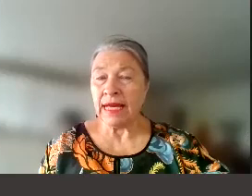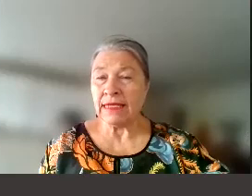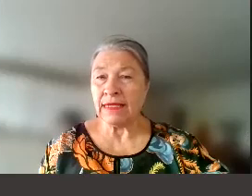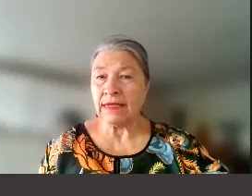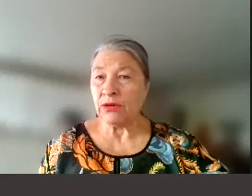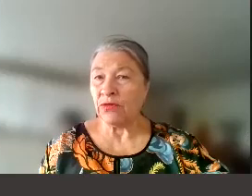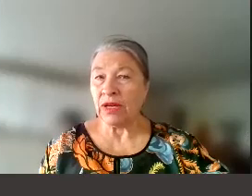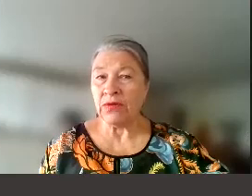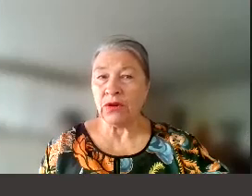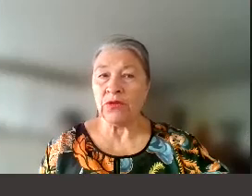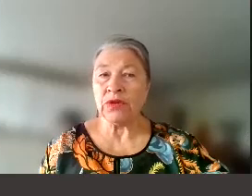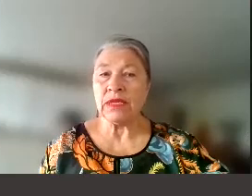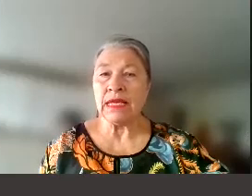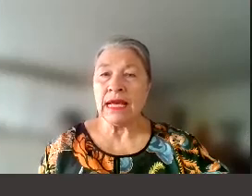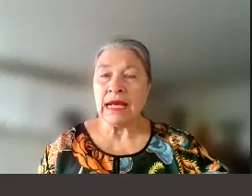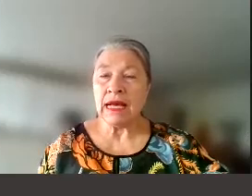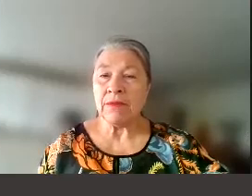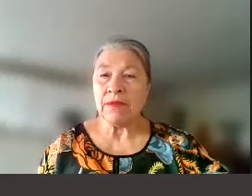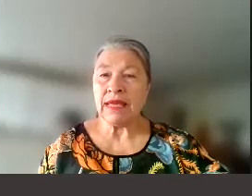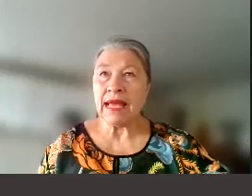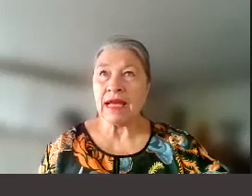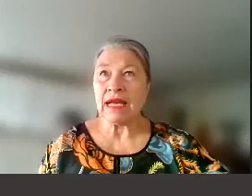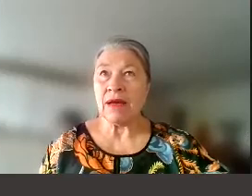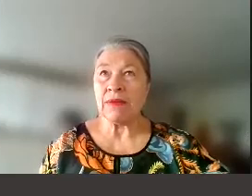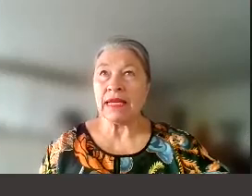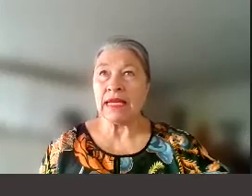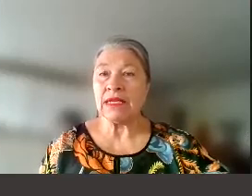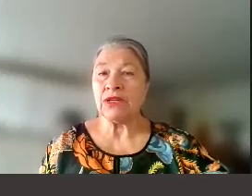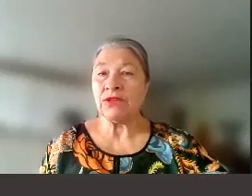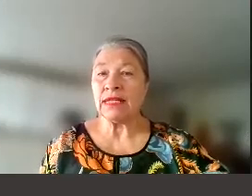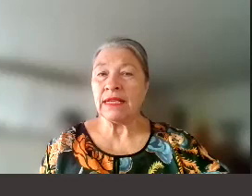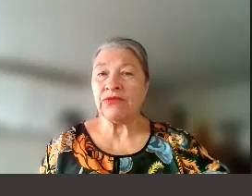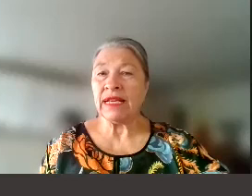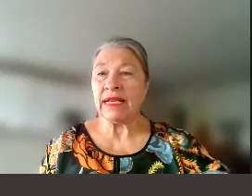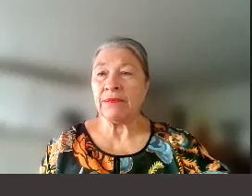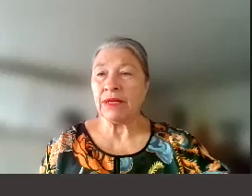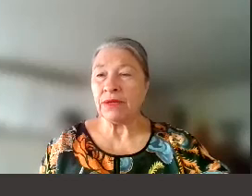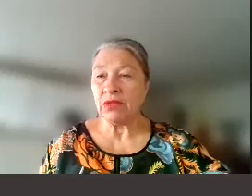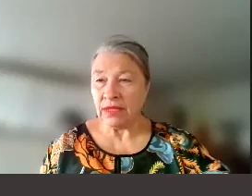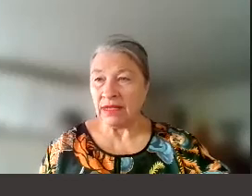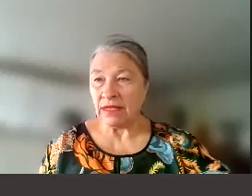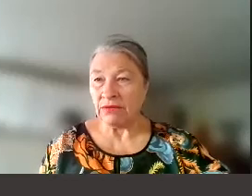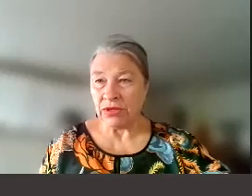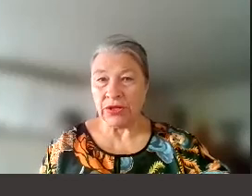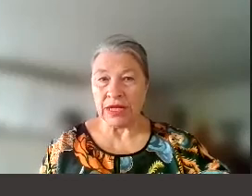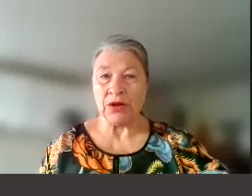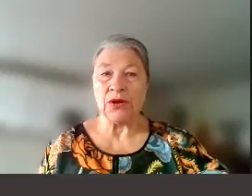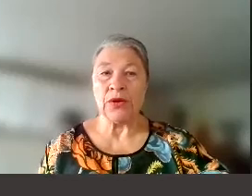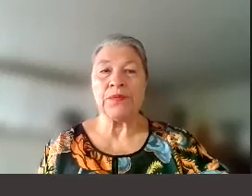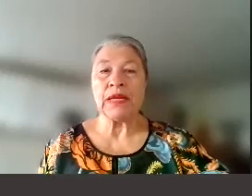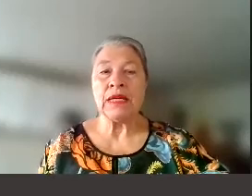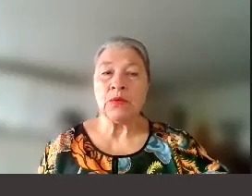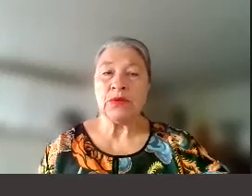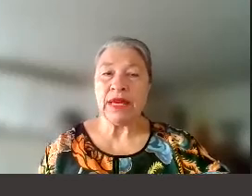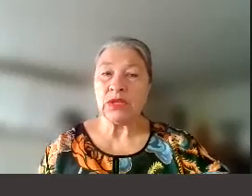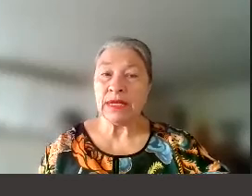2,340 cases so far of COVID. They are coming into New Zealand regularly because New Zealanders are returning